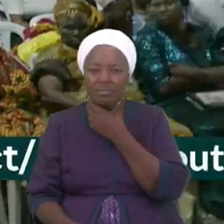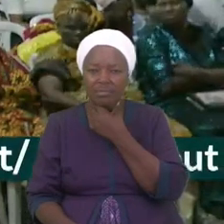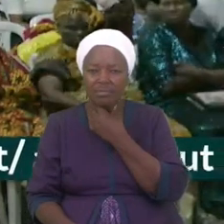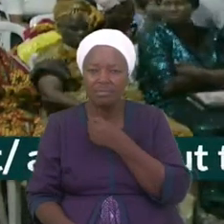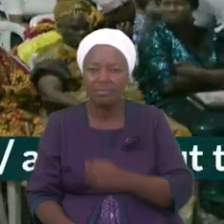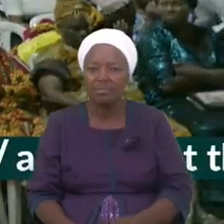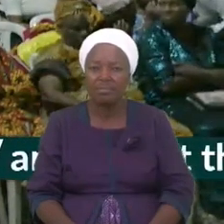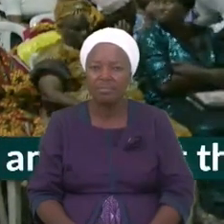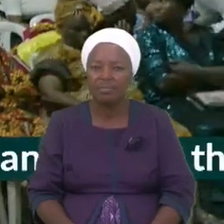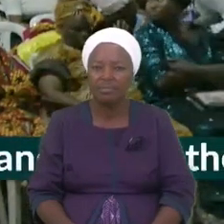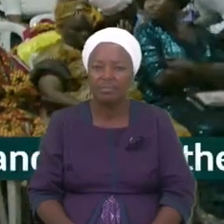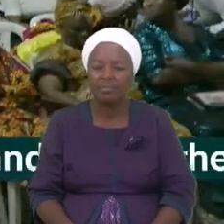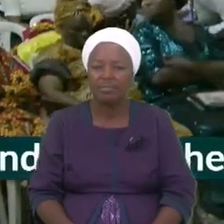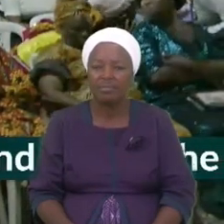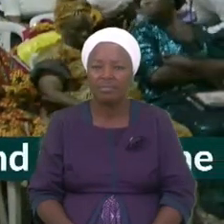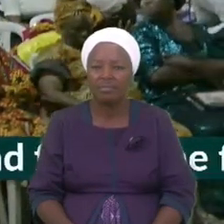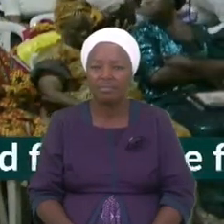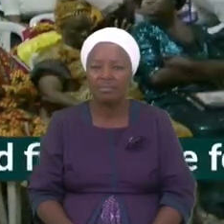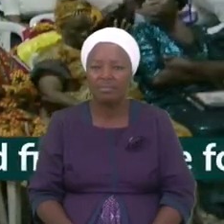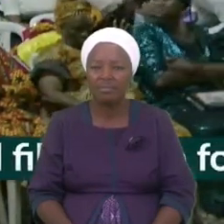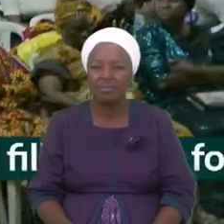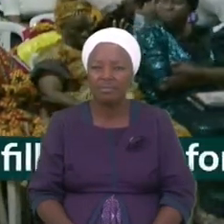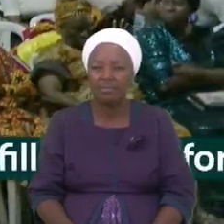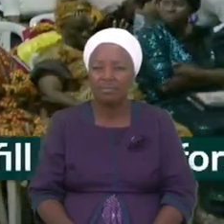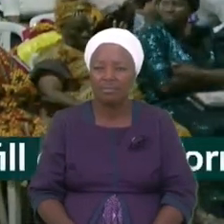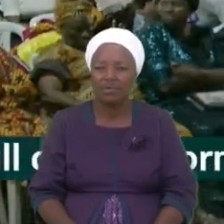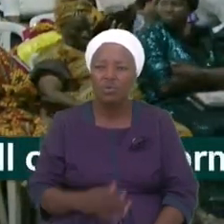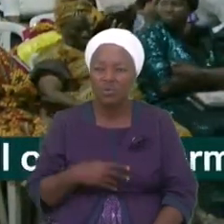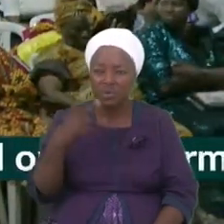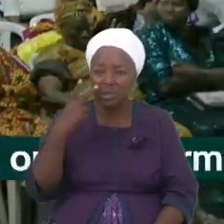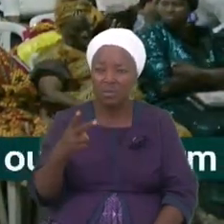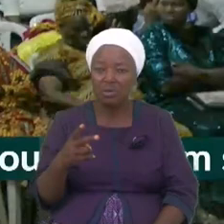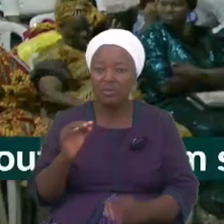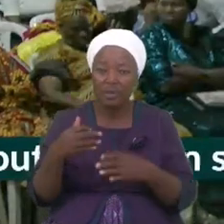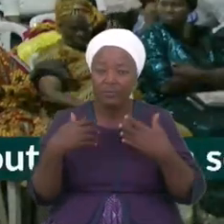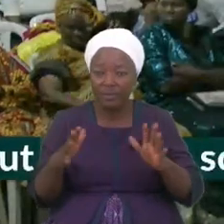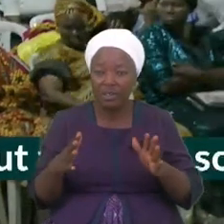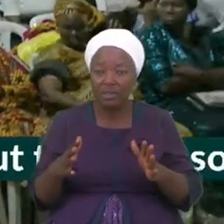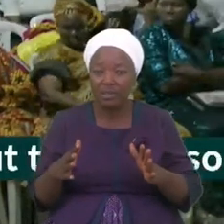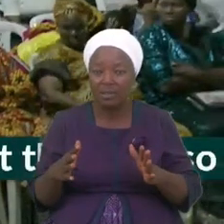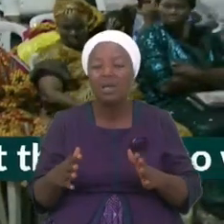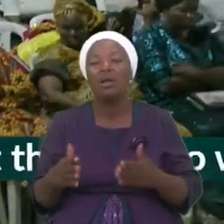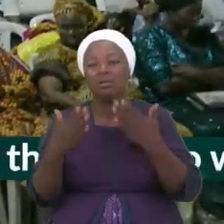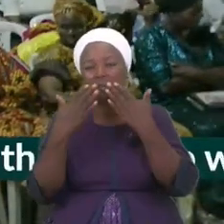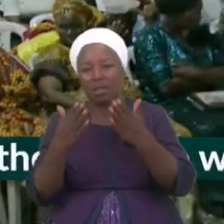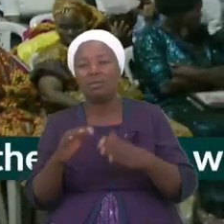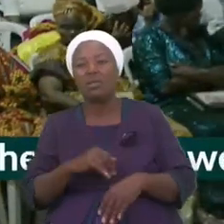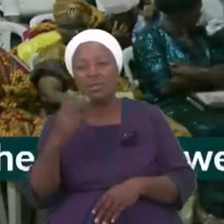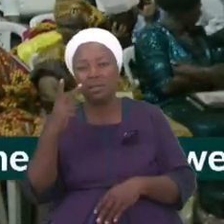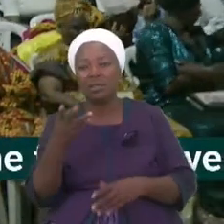If you are waving, wave it properly, please, so that I will know. All right, thank you. I can see it right in my